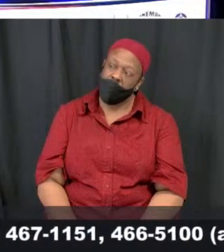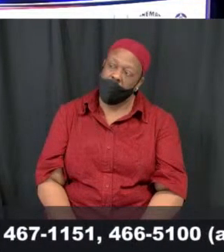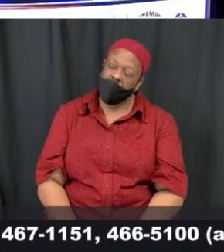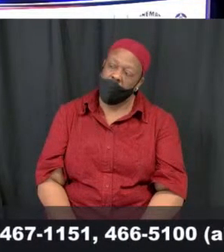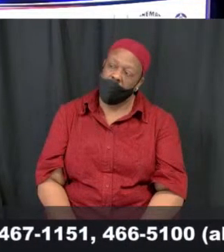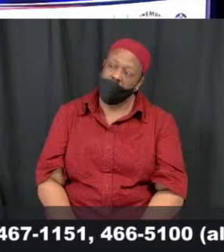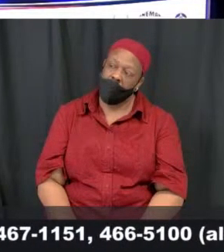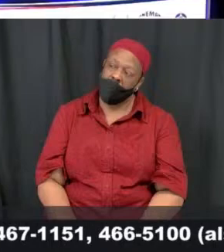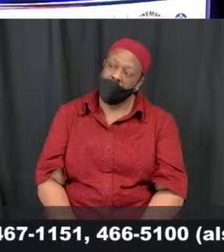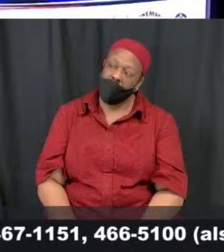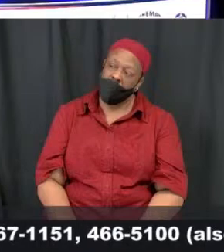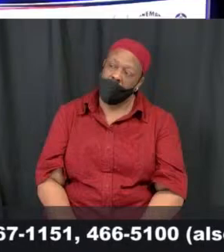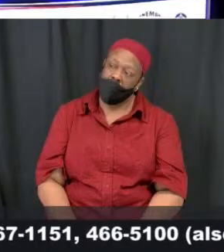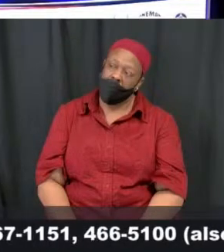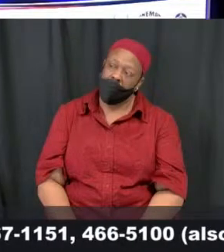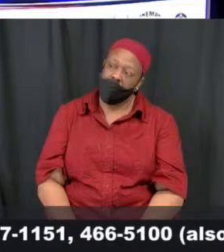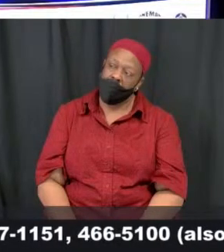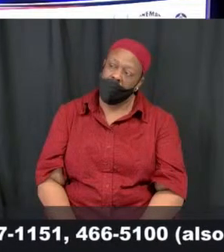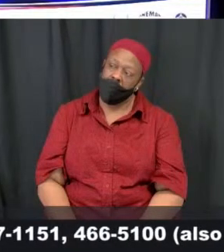which started with